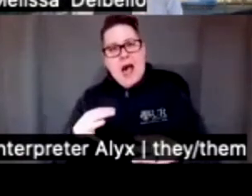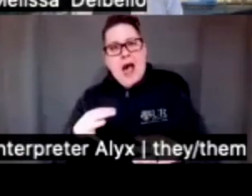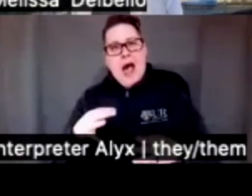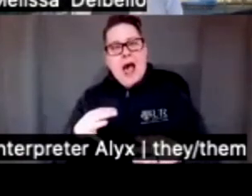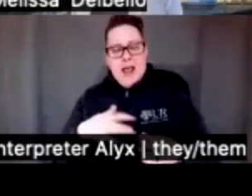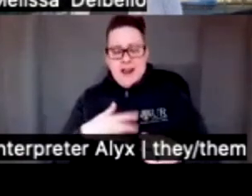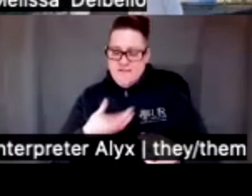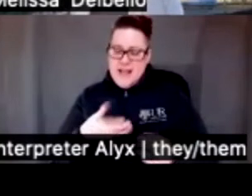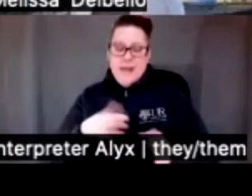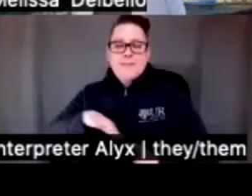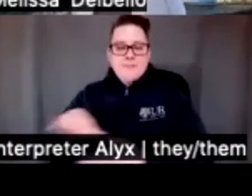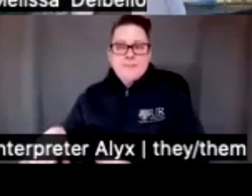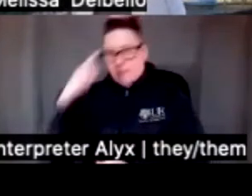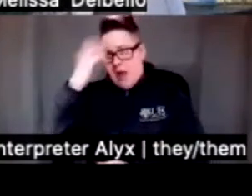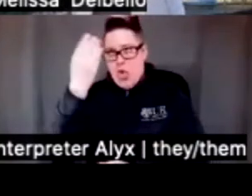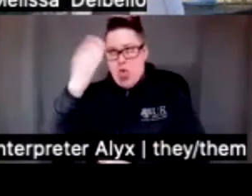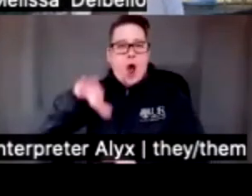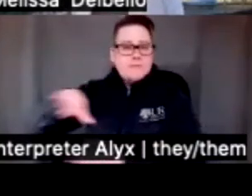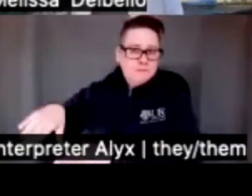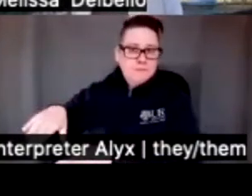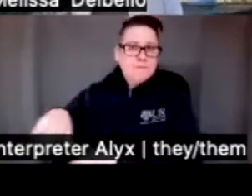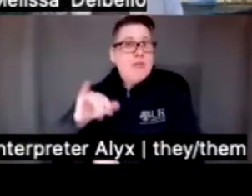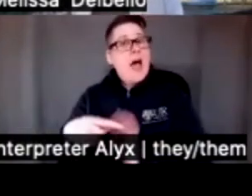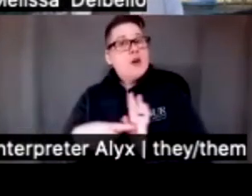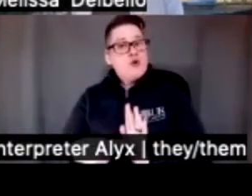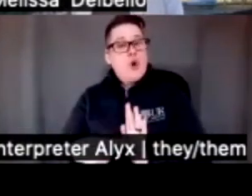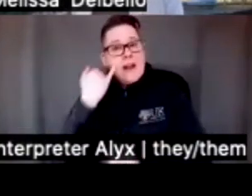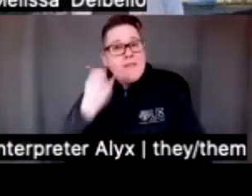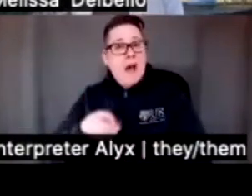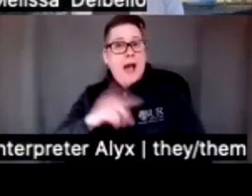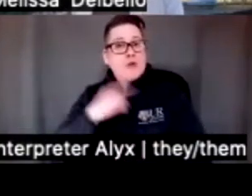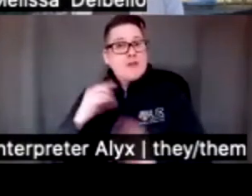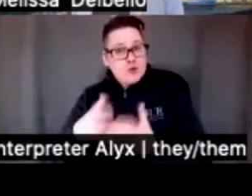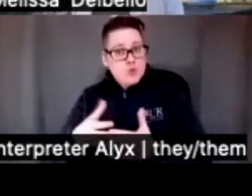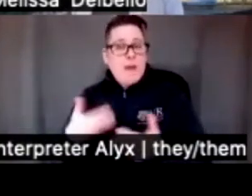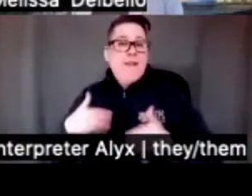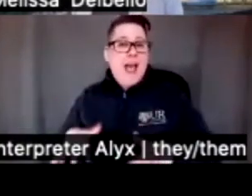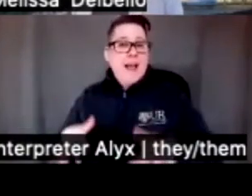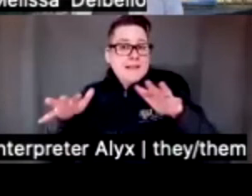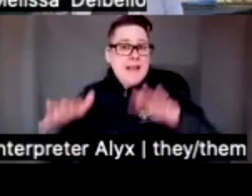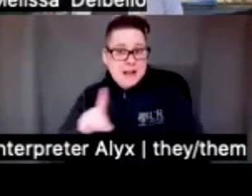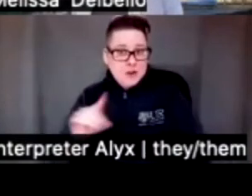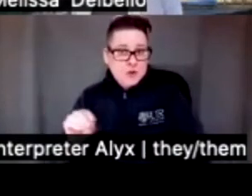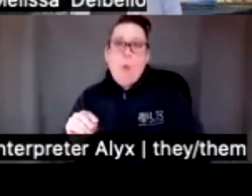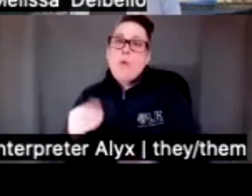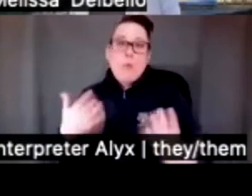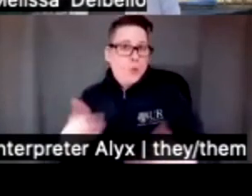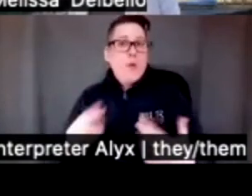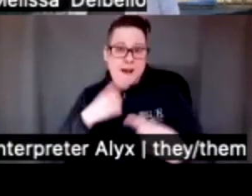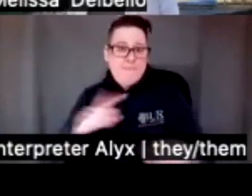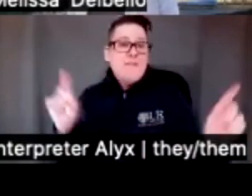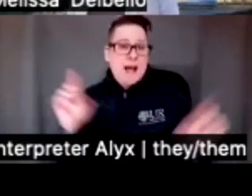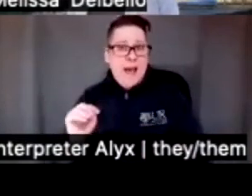them. And that's been shown in a high-risk group with anxiety disorders to be highly effective to